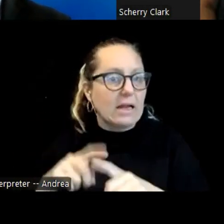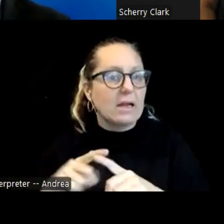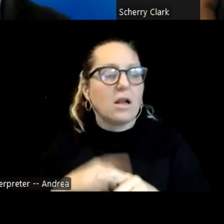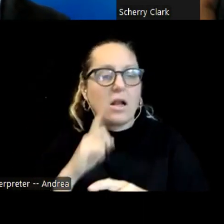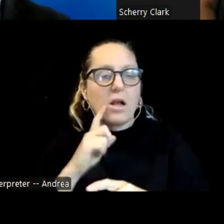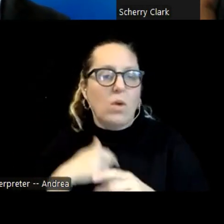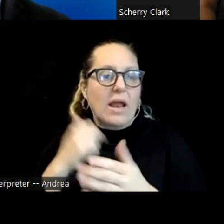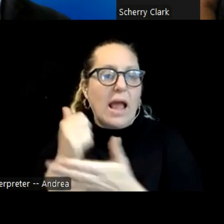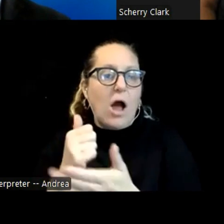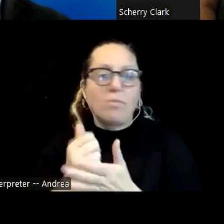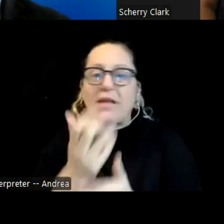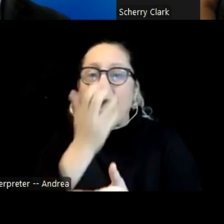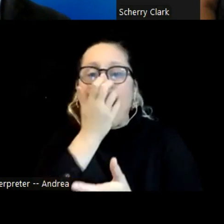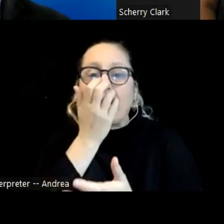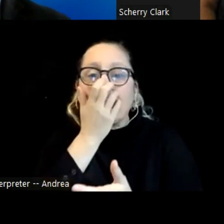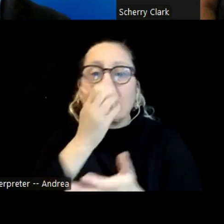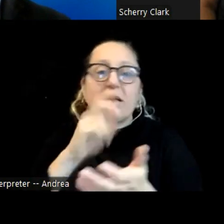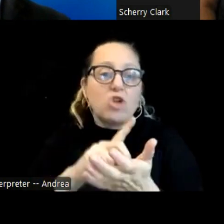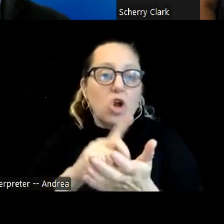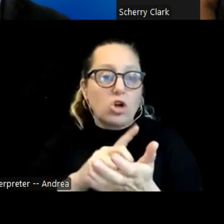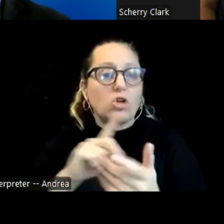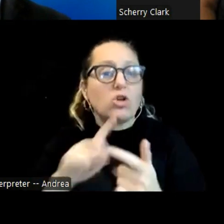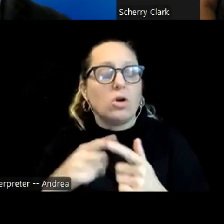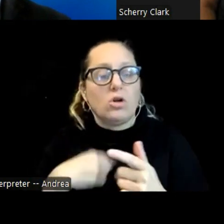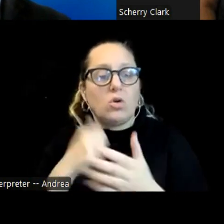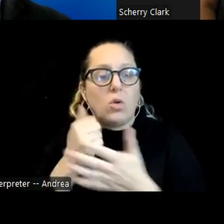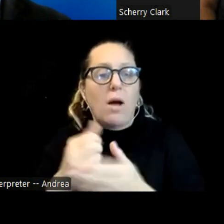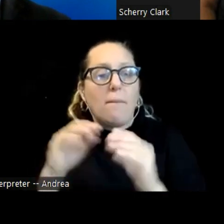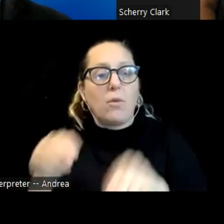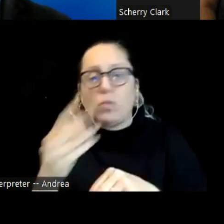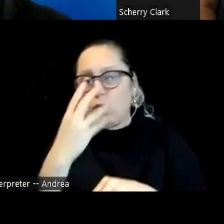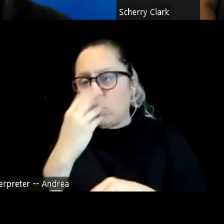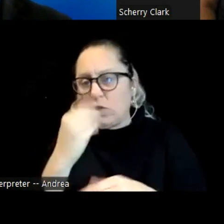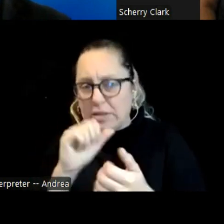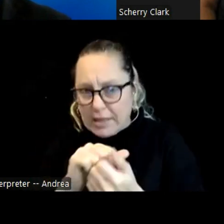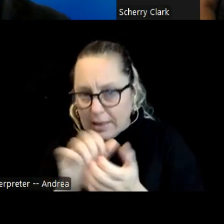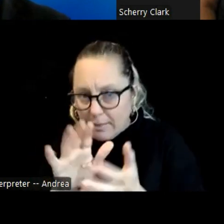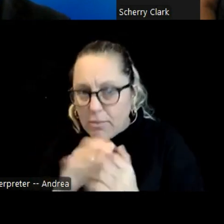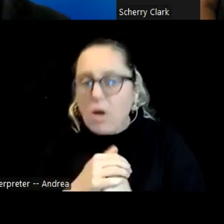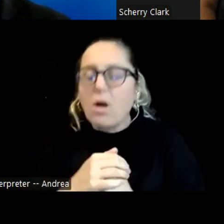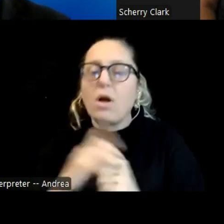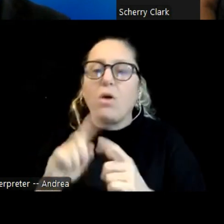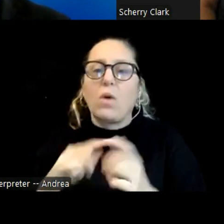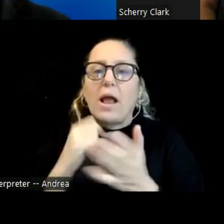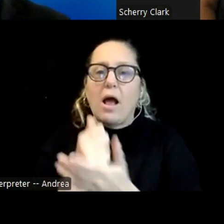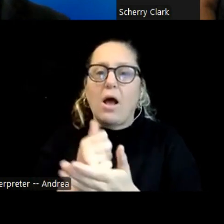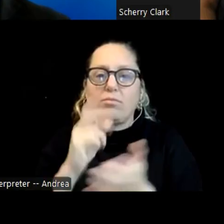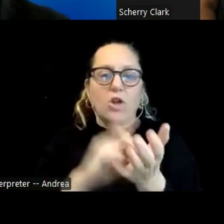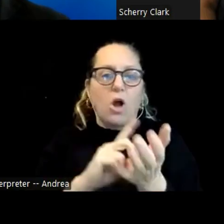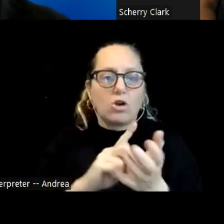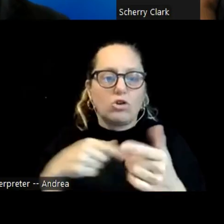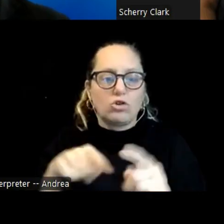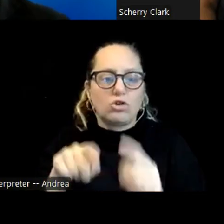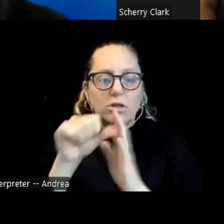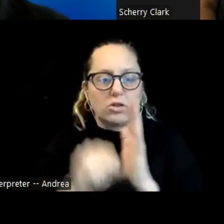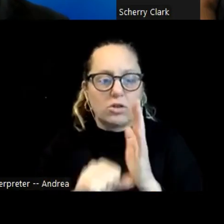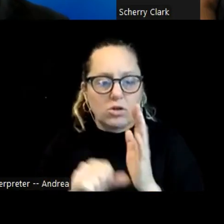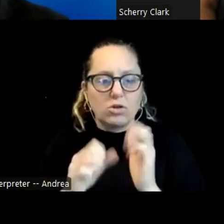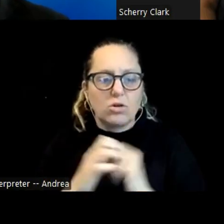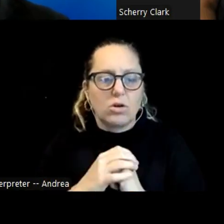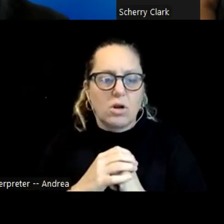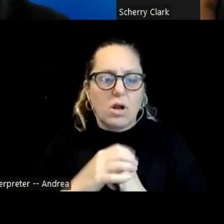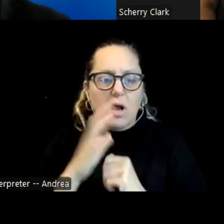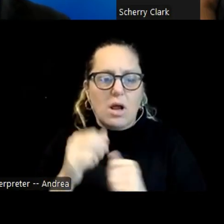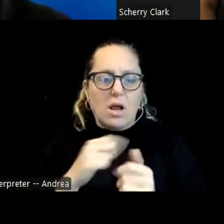the anesthesiologist in, helping put them to sleep. We assist the doctor in surgery.